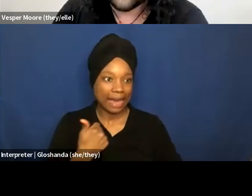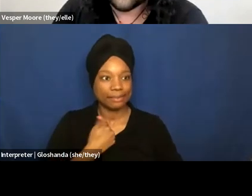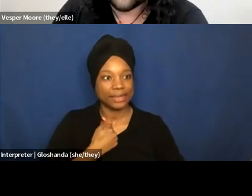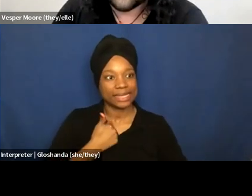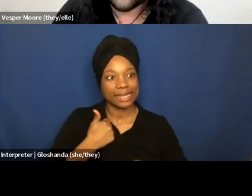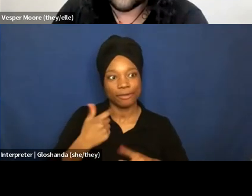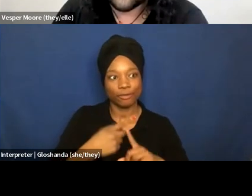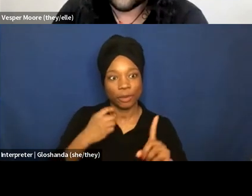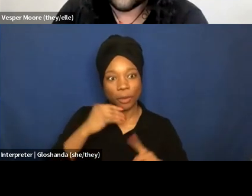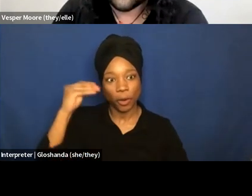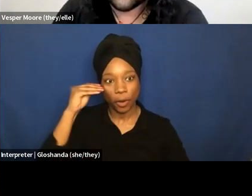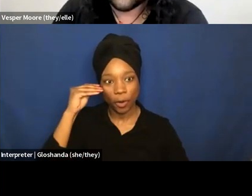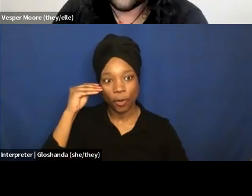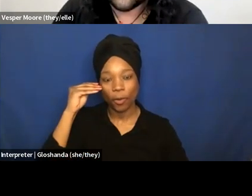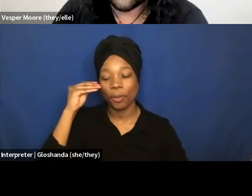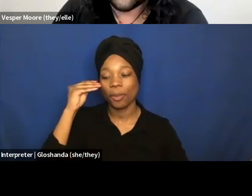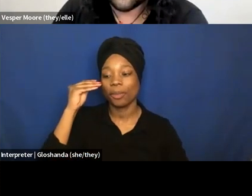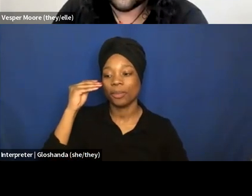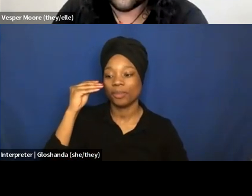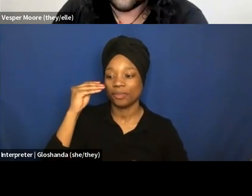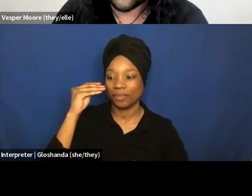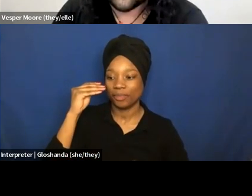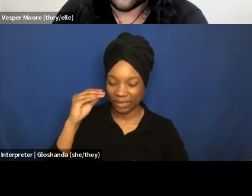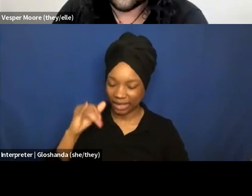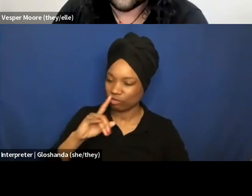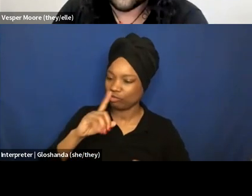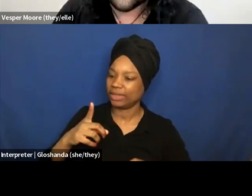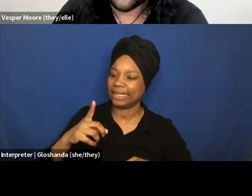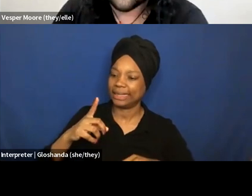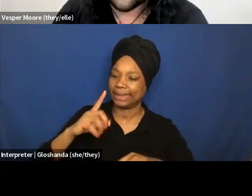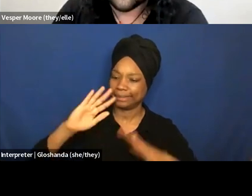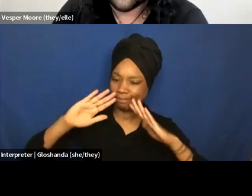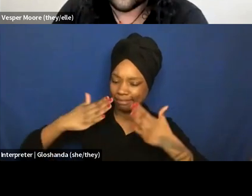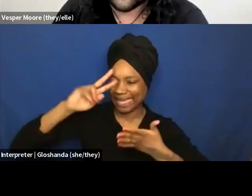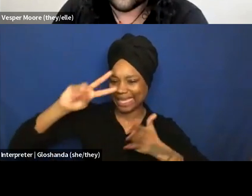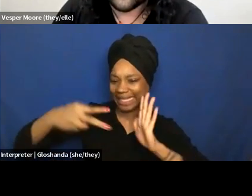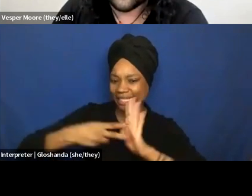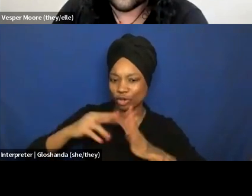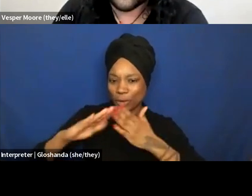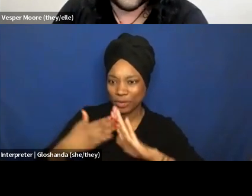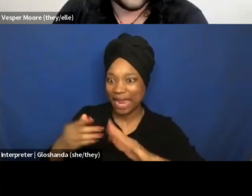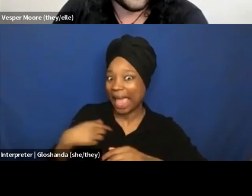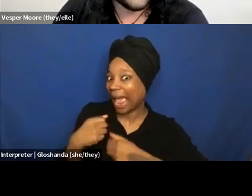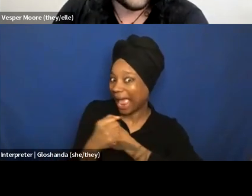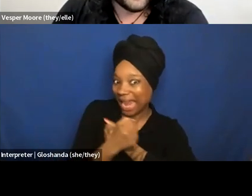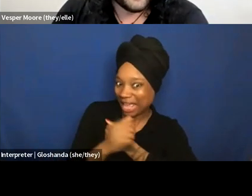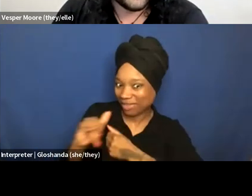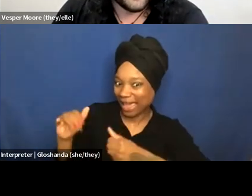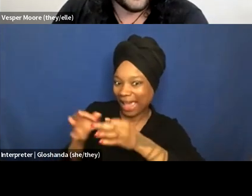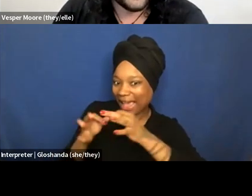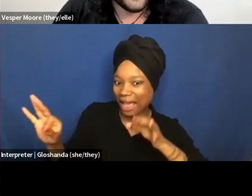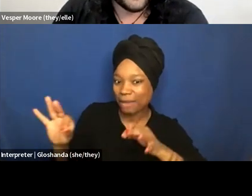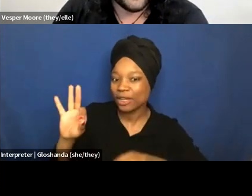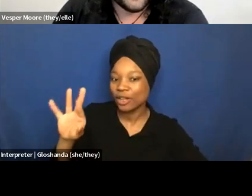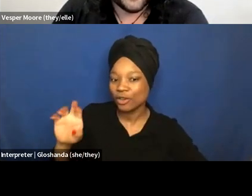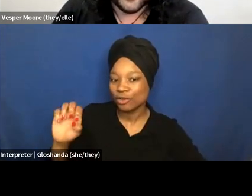of built out of a intentional community. I love what was noted about frequent queers. I come from a household of frequent queers, and I